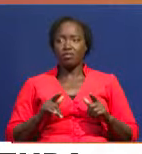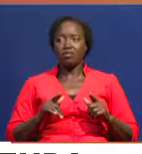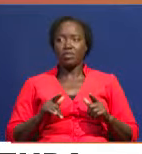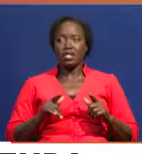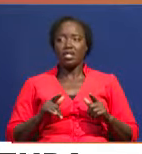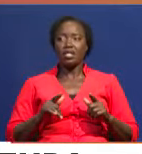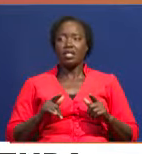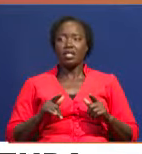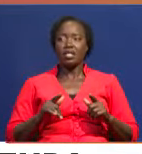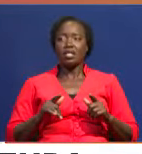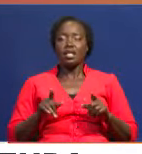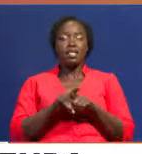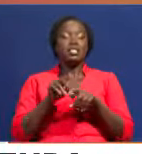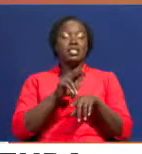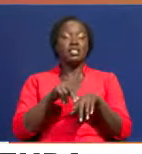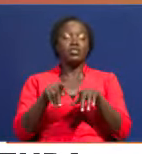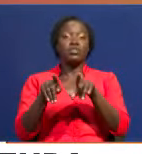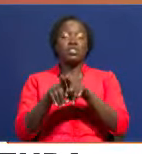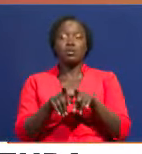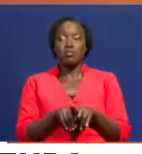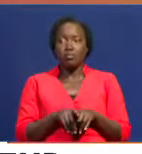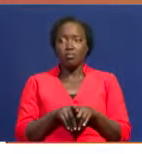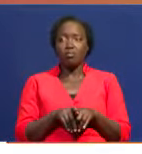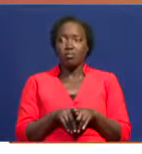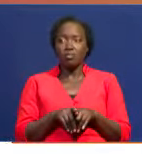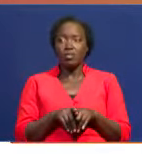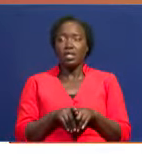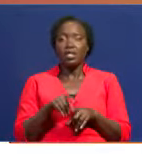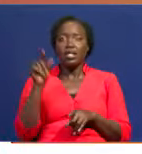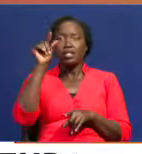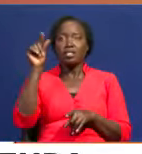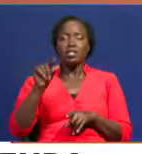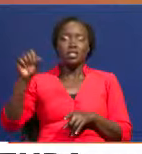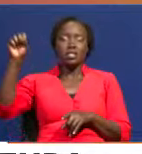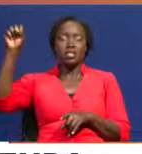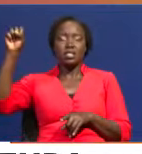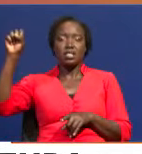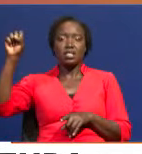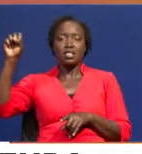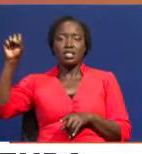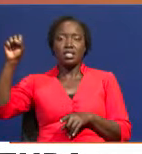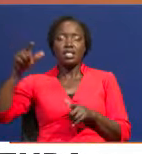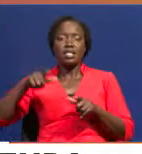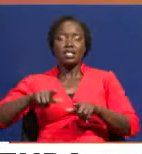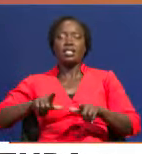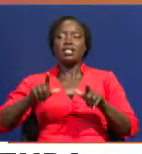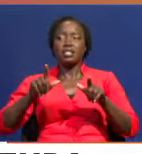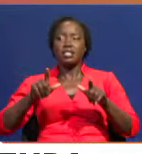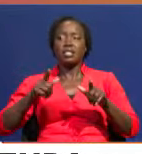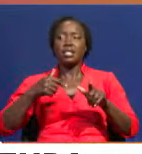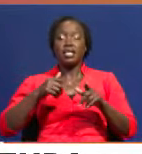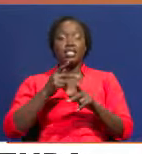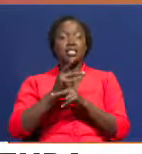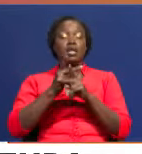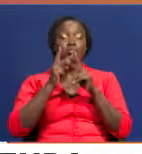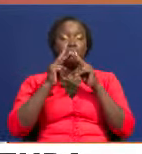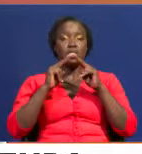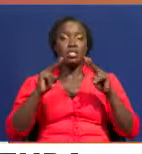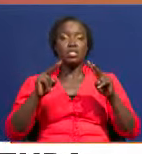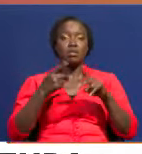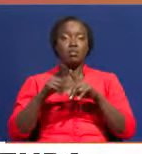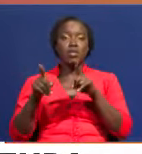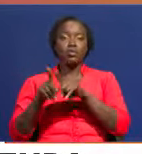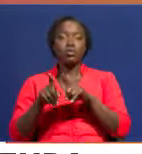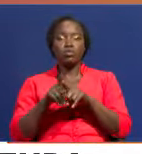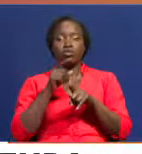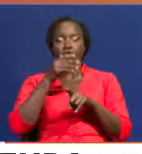as mm-hmm. a nation. Mm-hmm. And to my fellow Gen Zs, let us maintain peace, but also